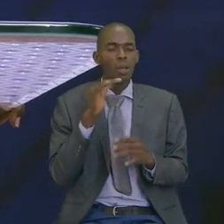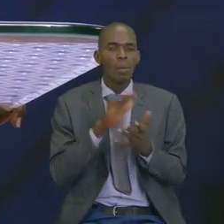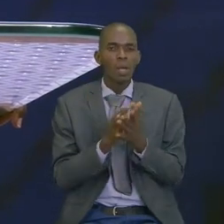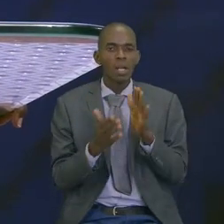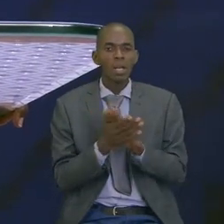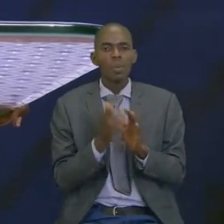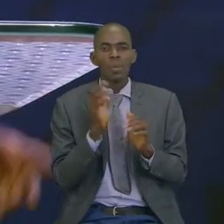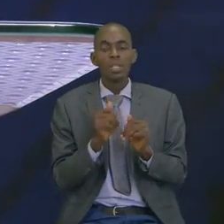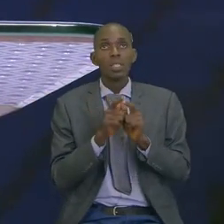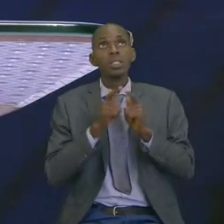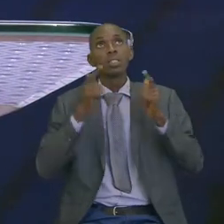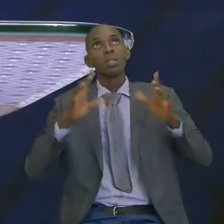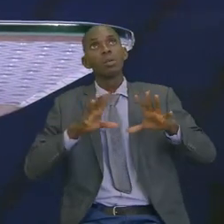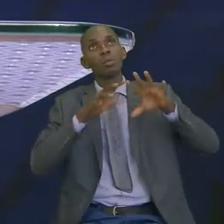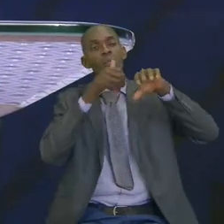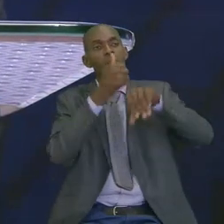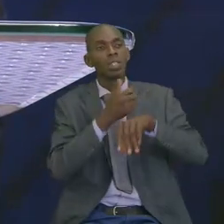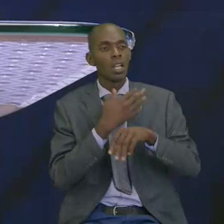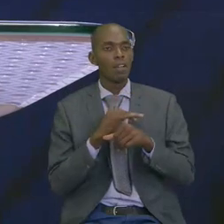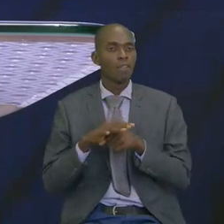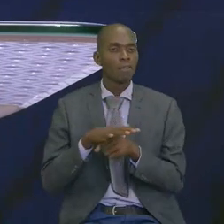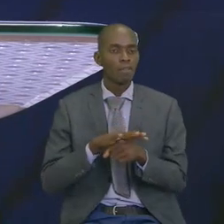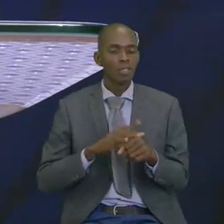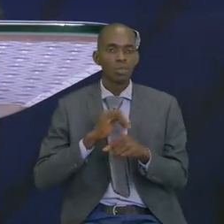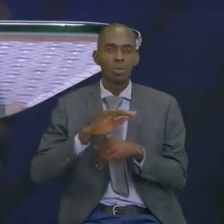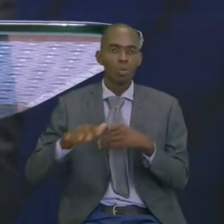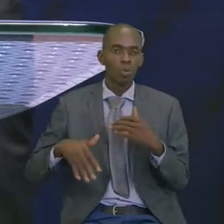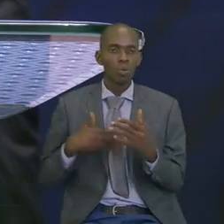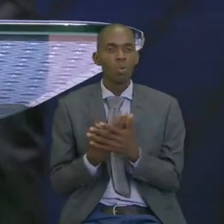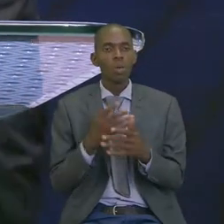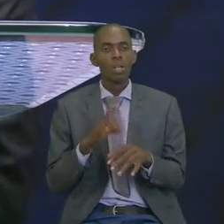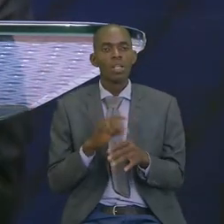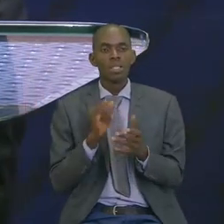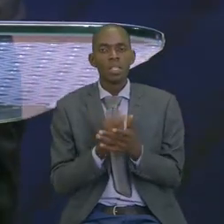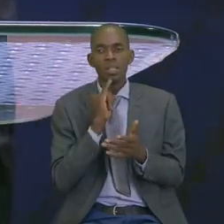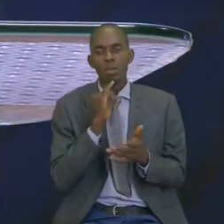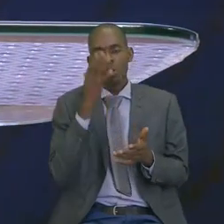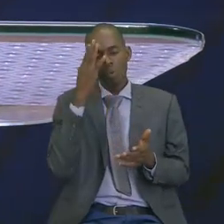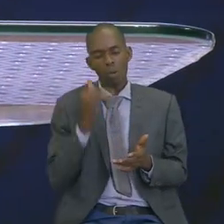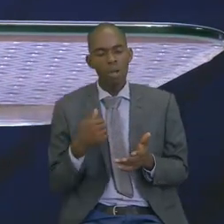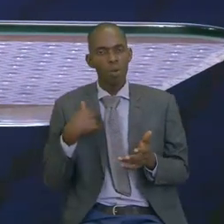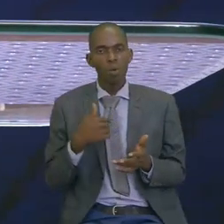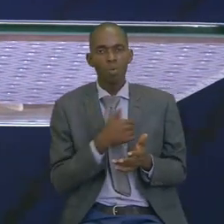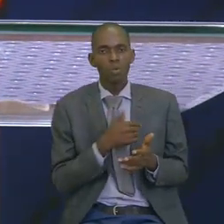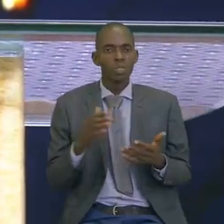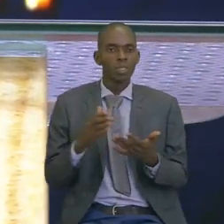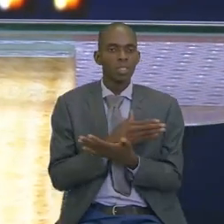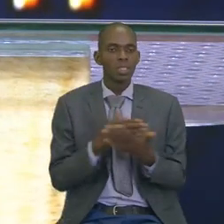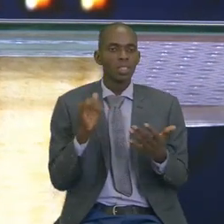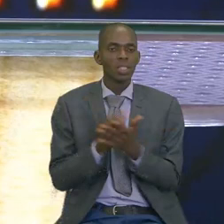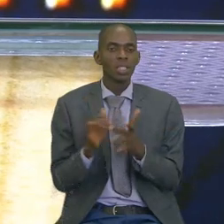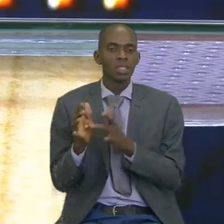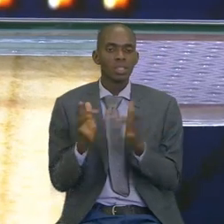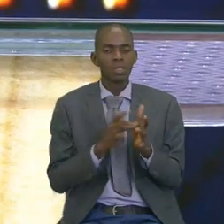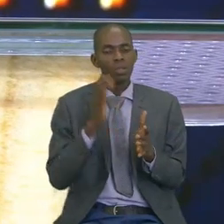great mountain and filled the whole earth. That's why we're seeing Jesus shall reign